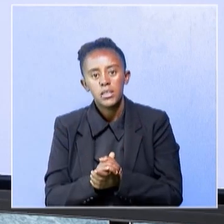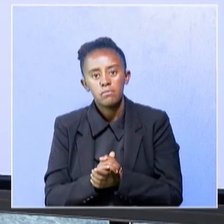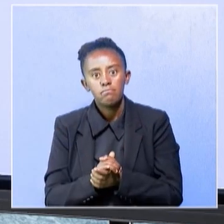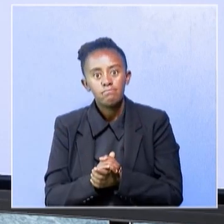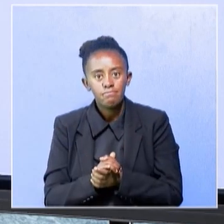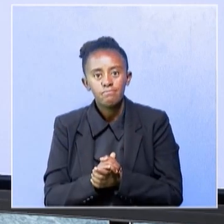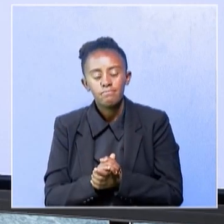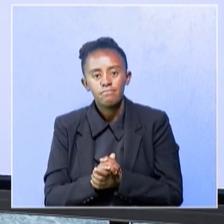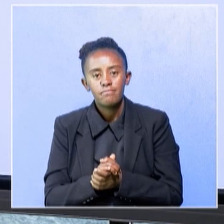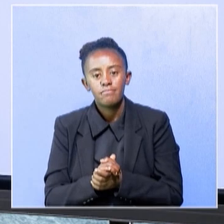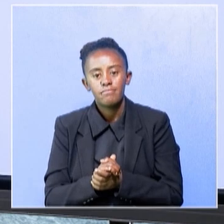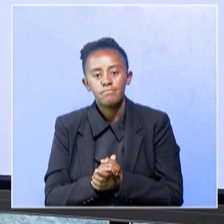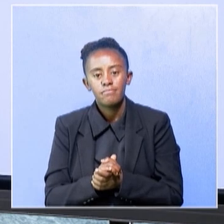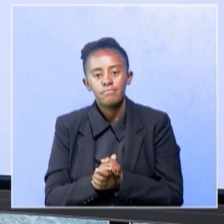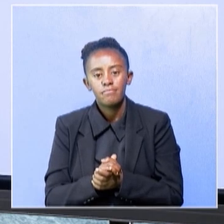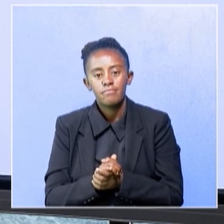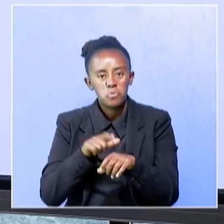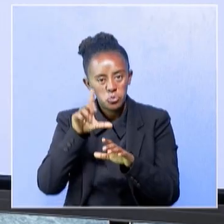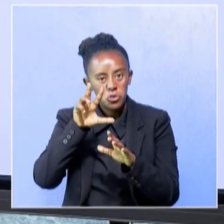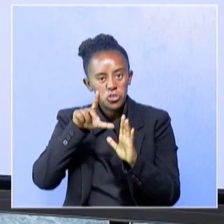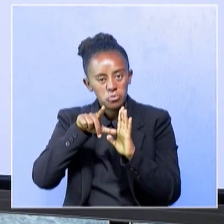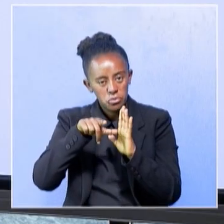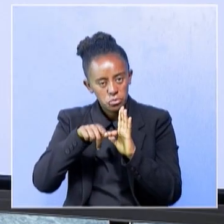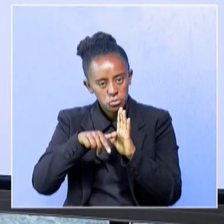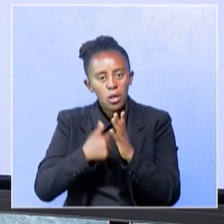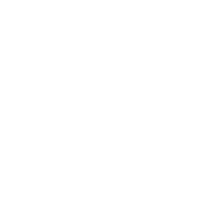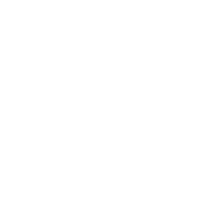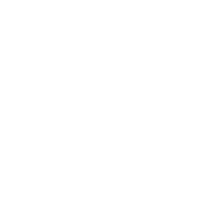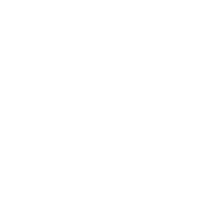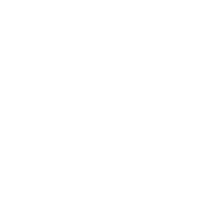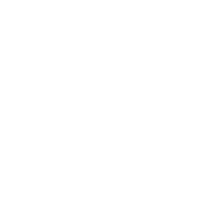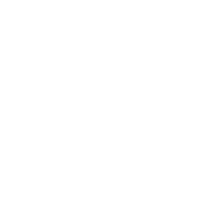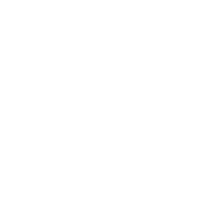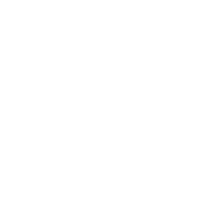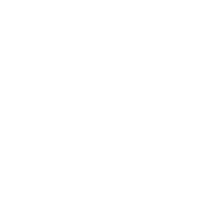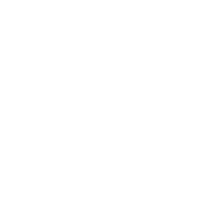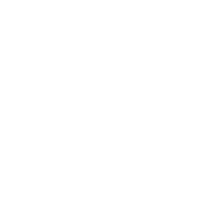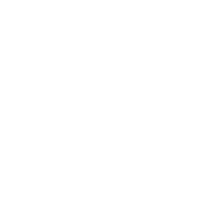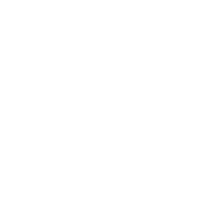now? Let me give you some time and discuss with your friends.